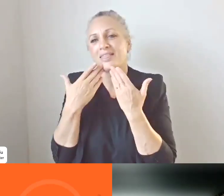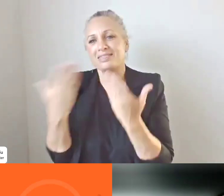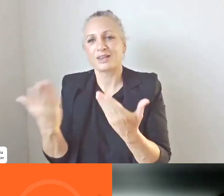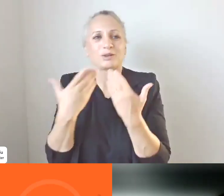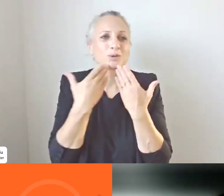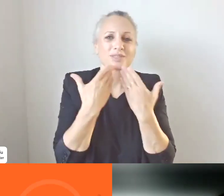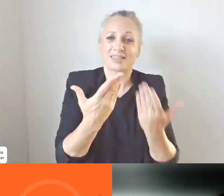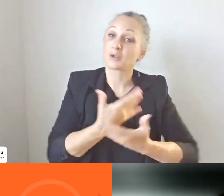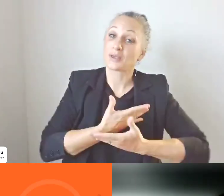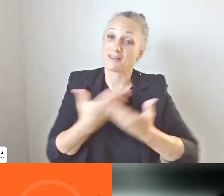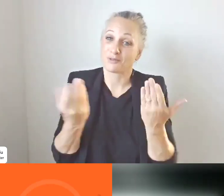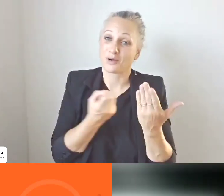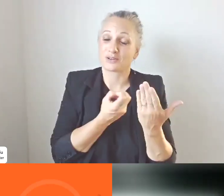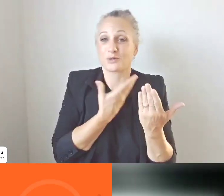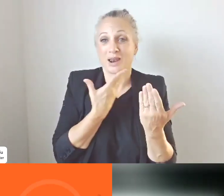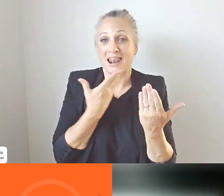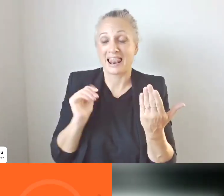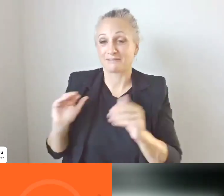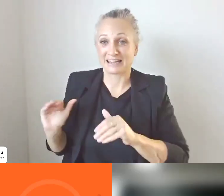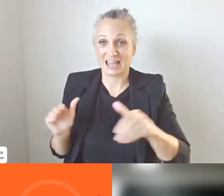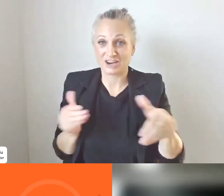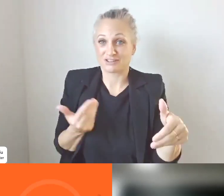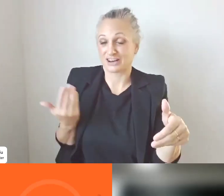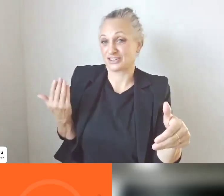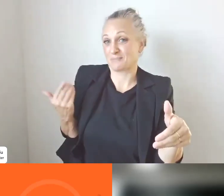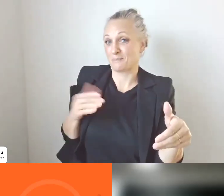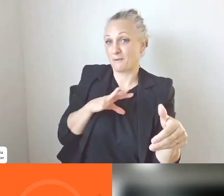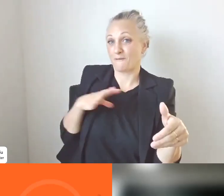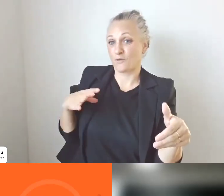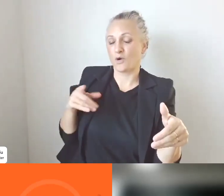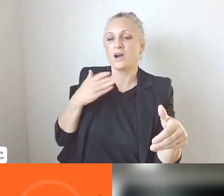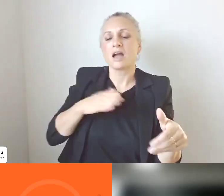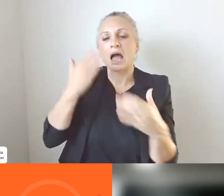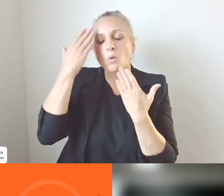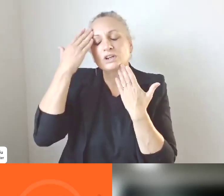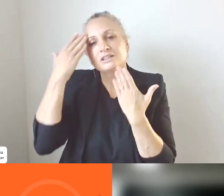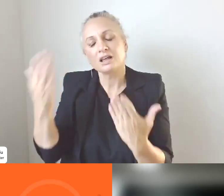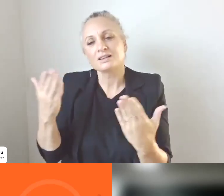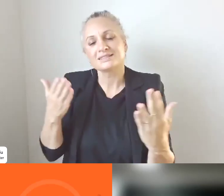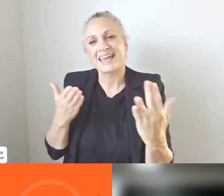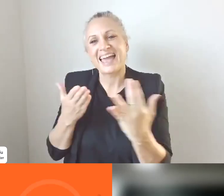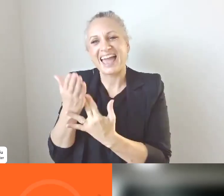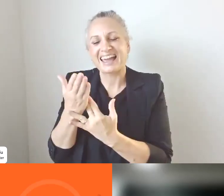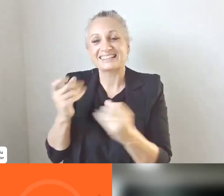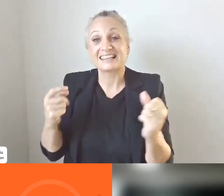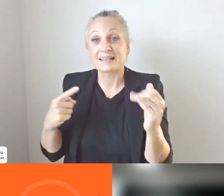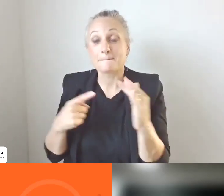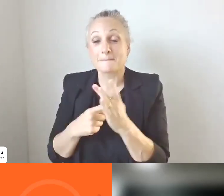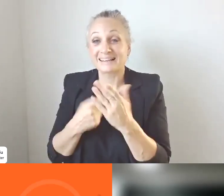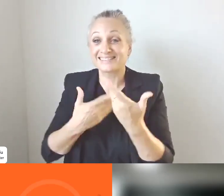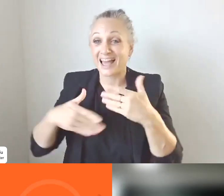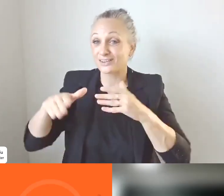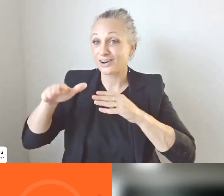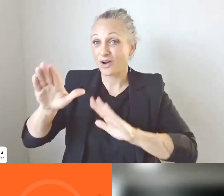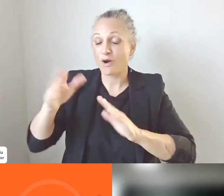wonderful intros earlier. I want to acknowledge Access Matters Aotearoa for organising these Kōrero for Change